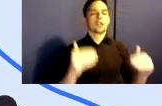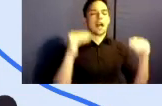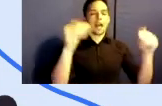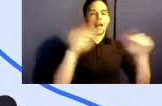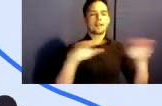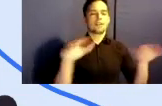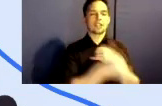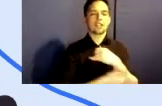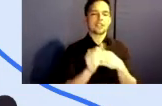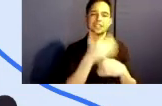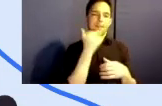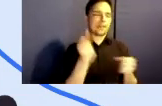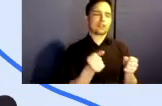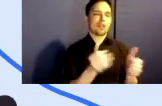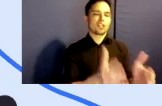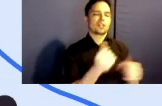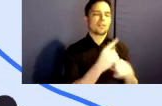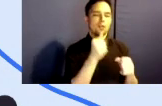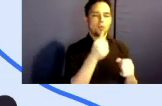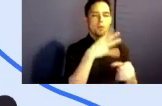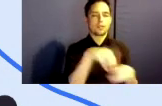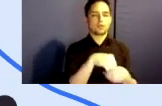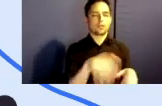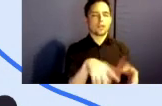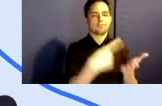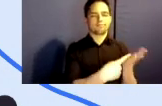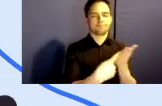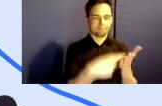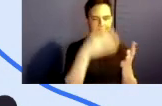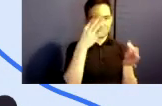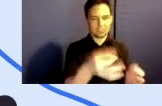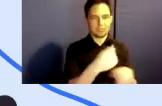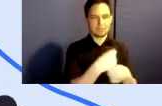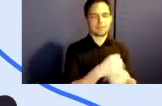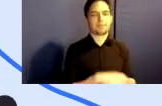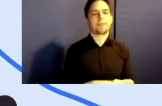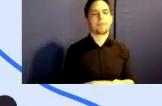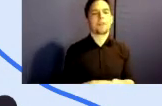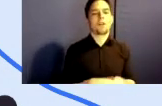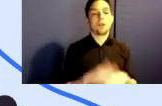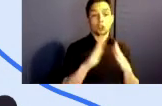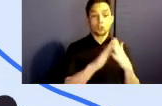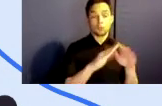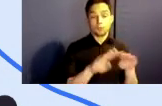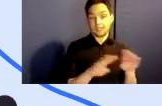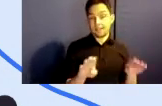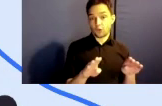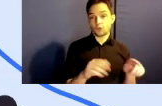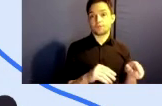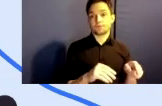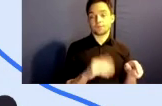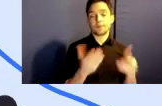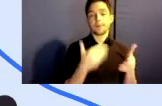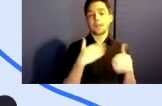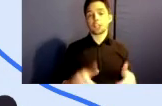best strategies. And so in a community level, you might have a challenge of how